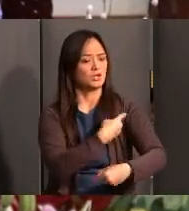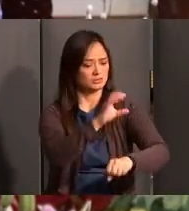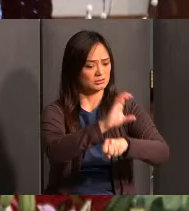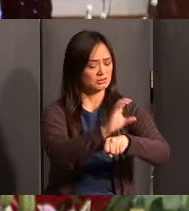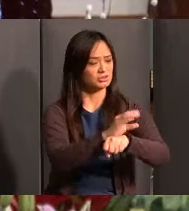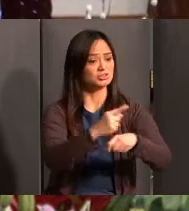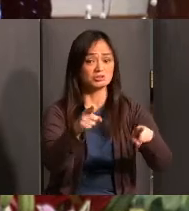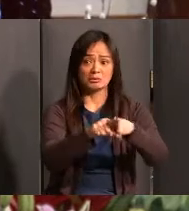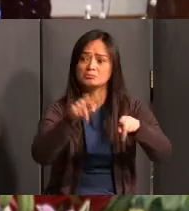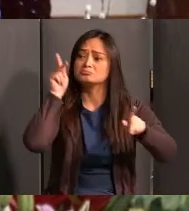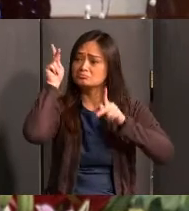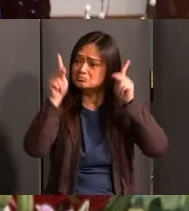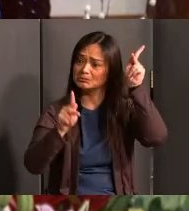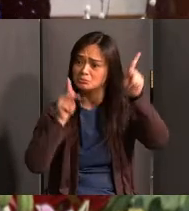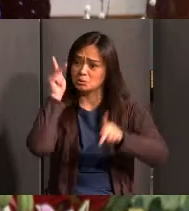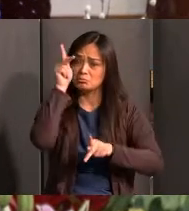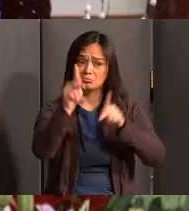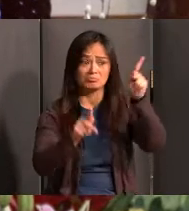Are you listening?